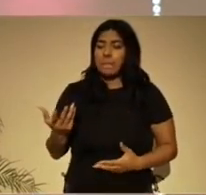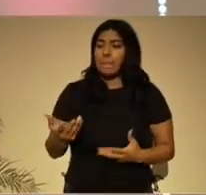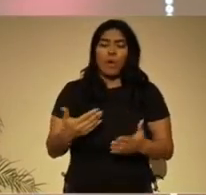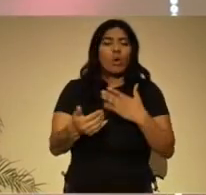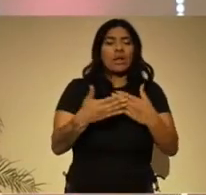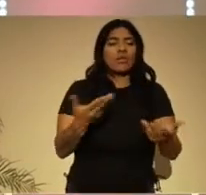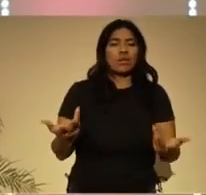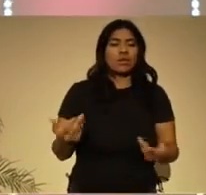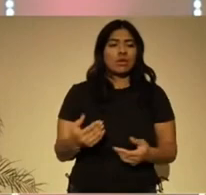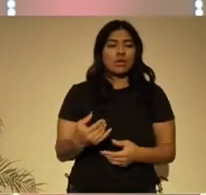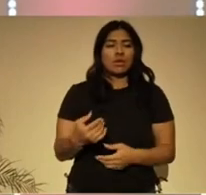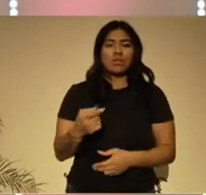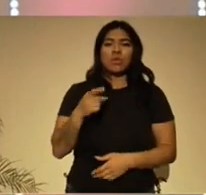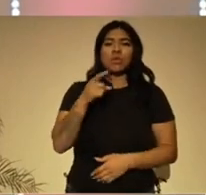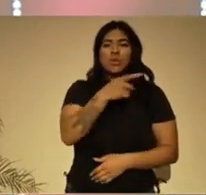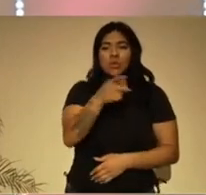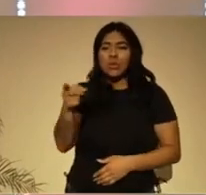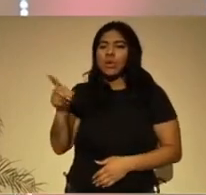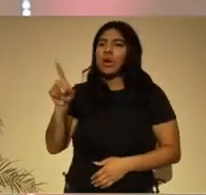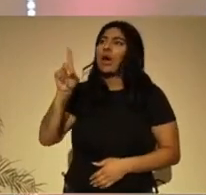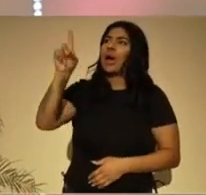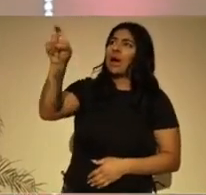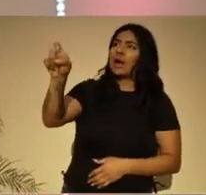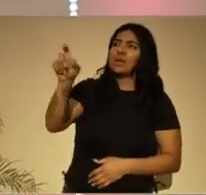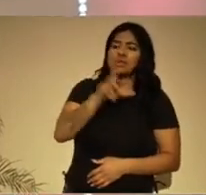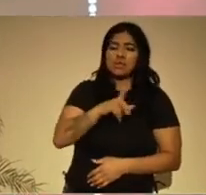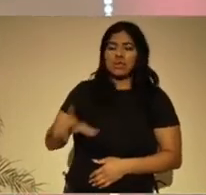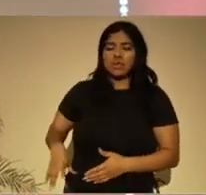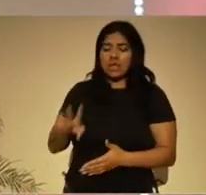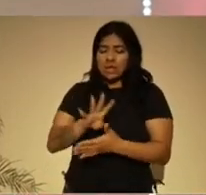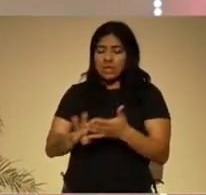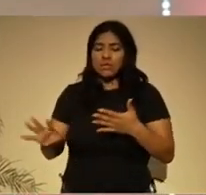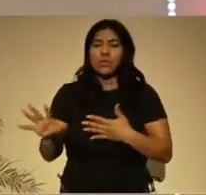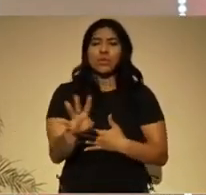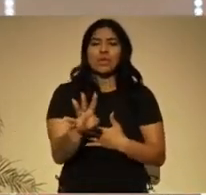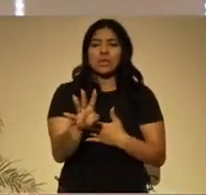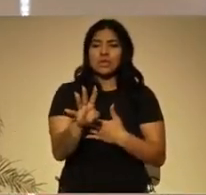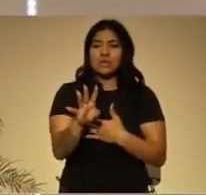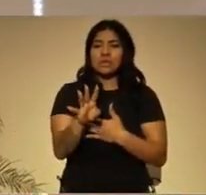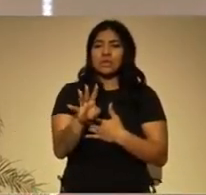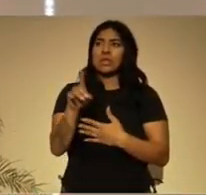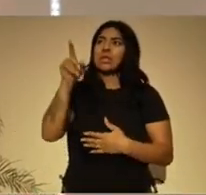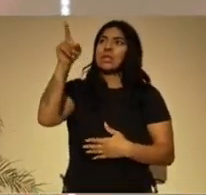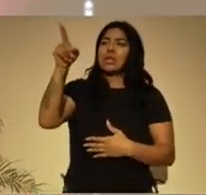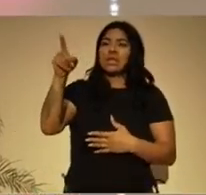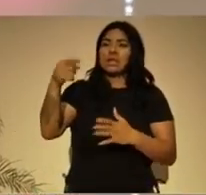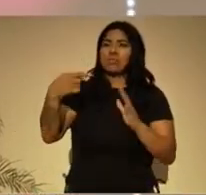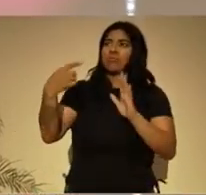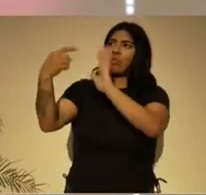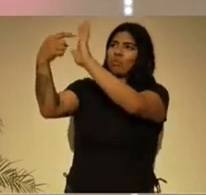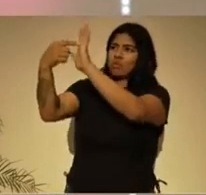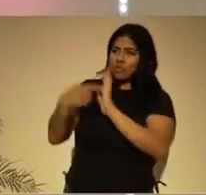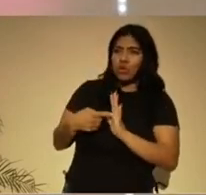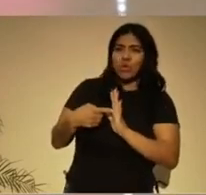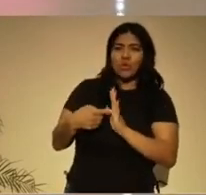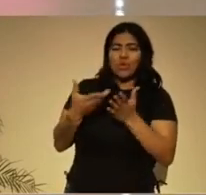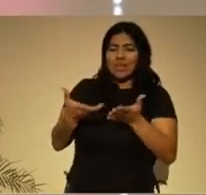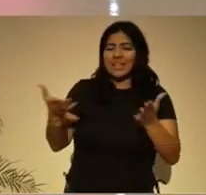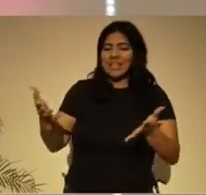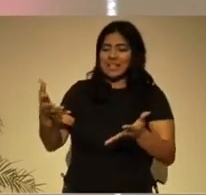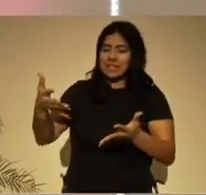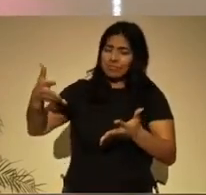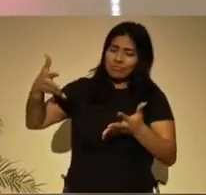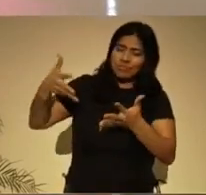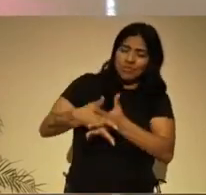whatever it may be, would you ask the Lord that in these next few weeks, He would reveal to you things that are so